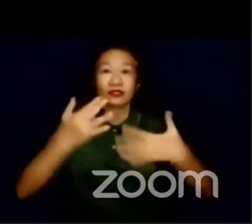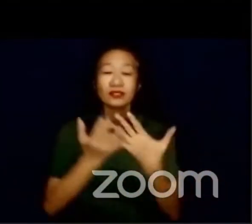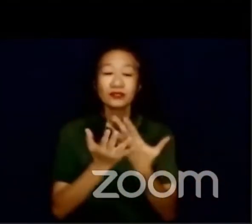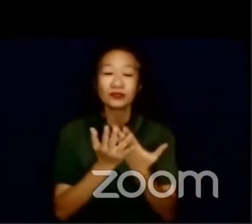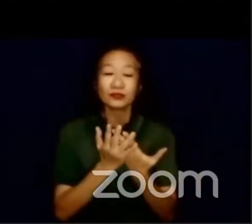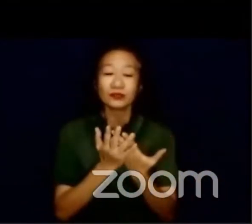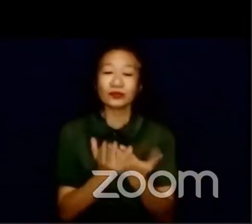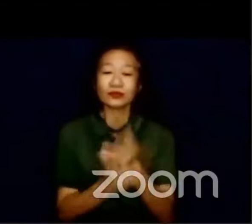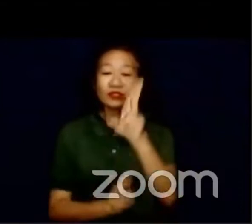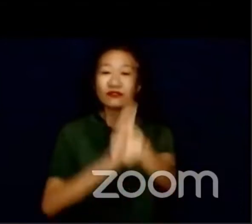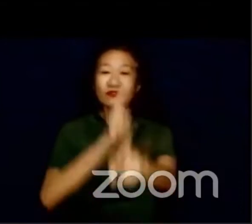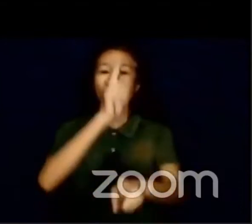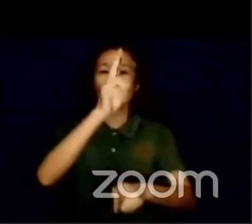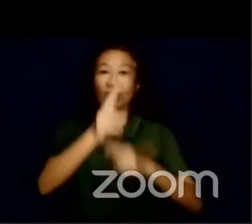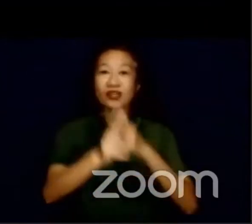throughout the